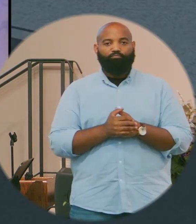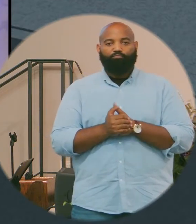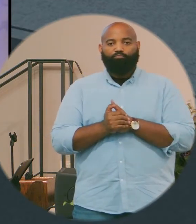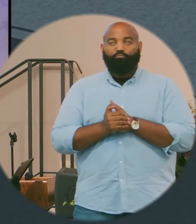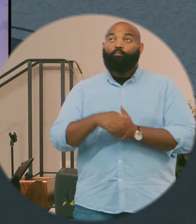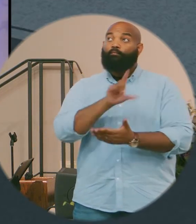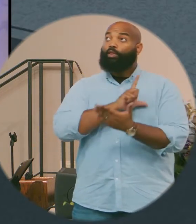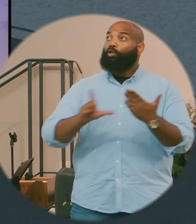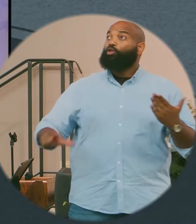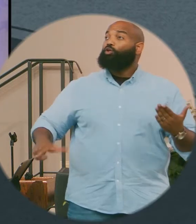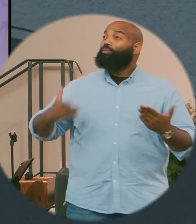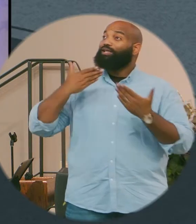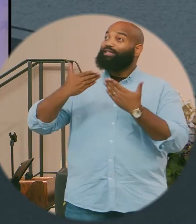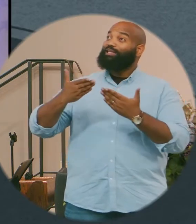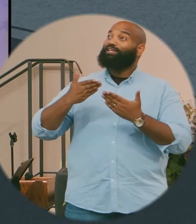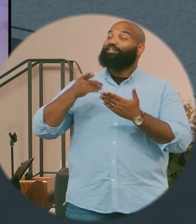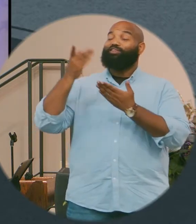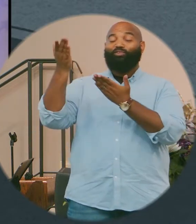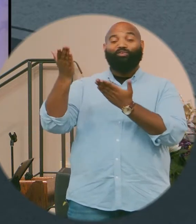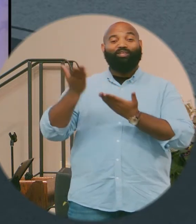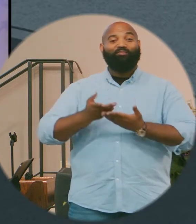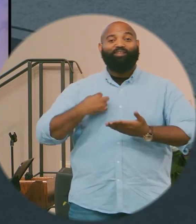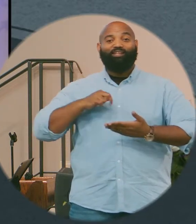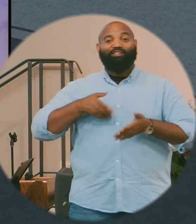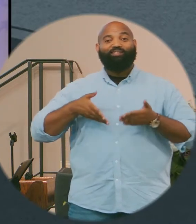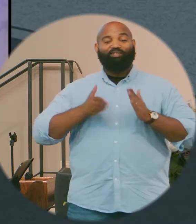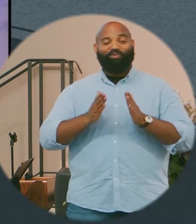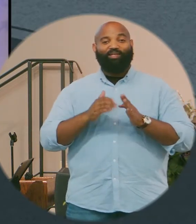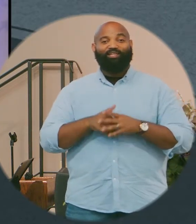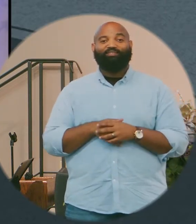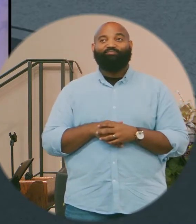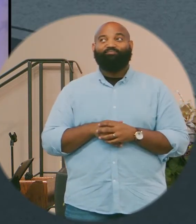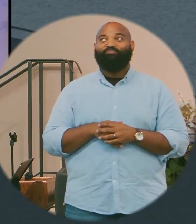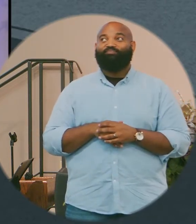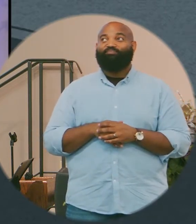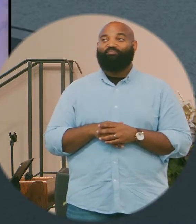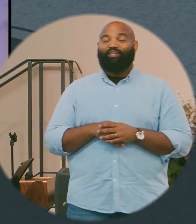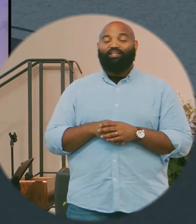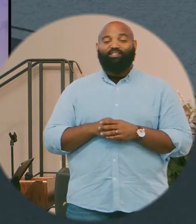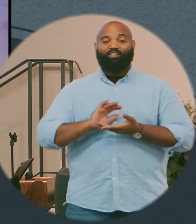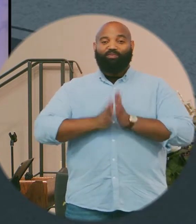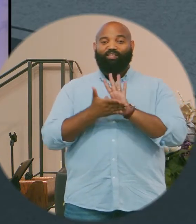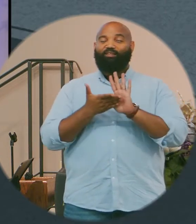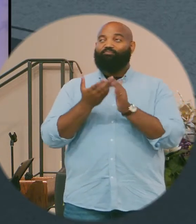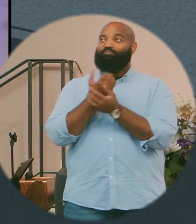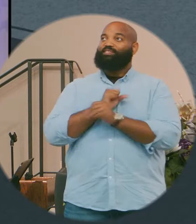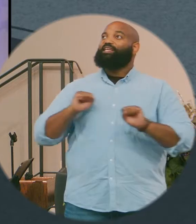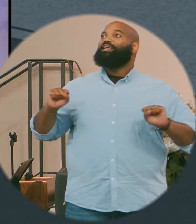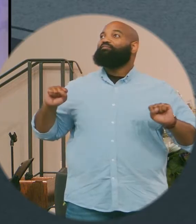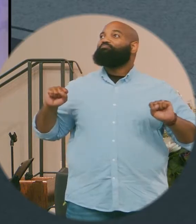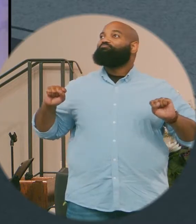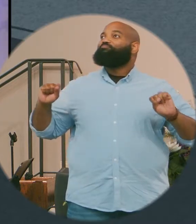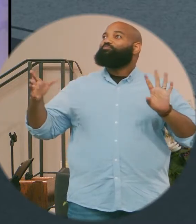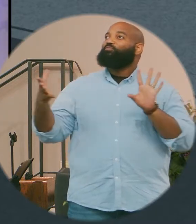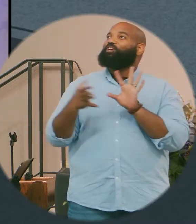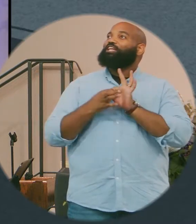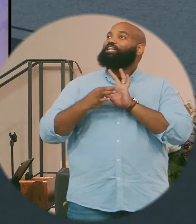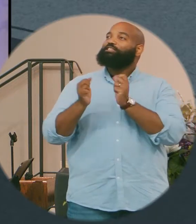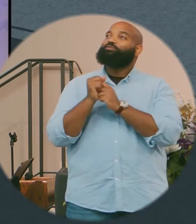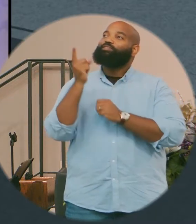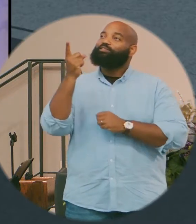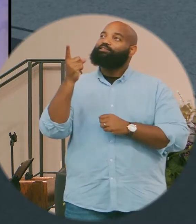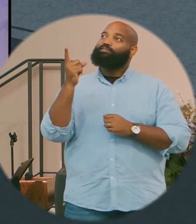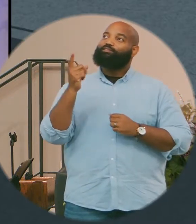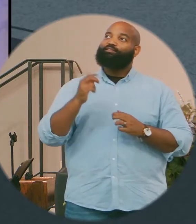Dear Lord, we thank you that you made a way for us to be close to you. Because the truth of